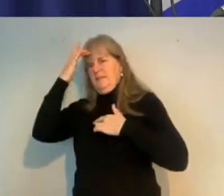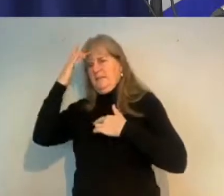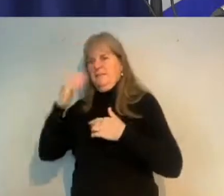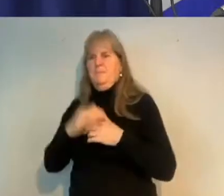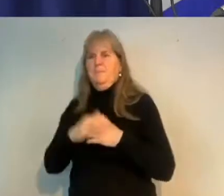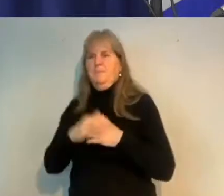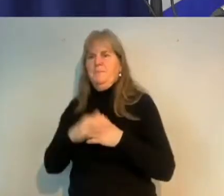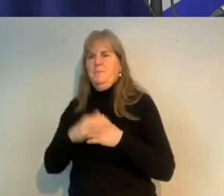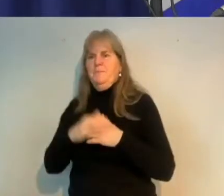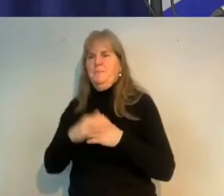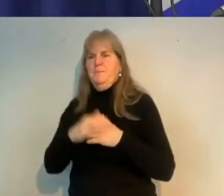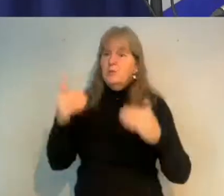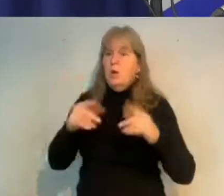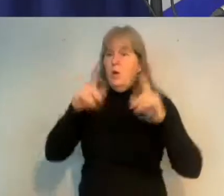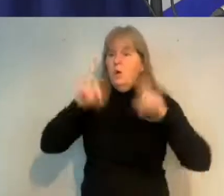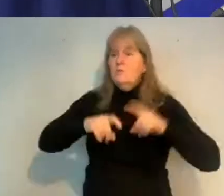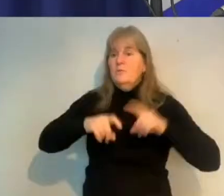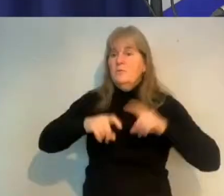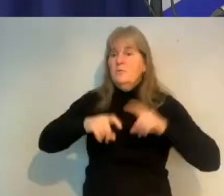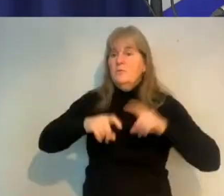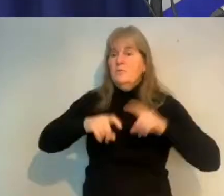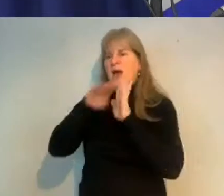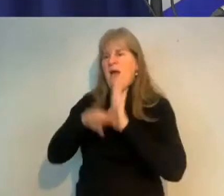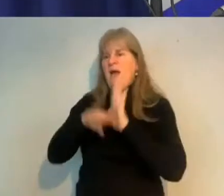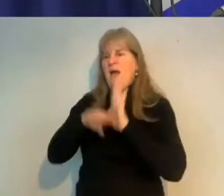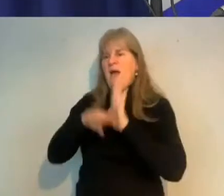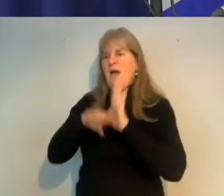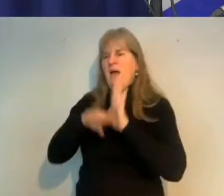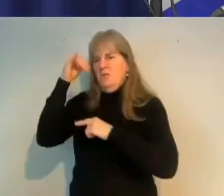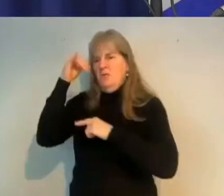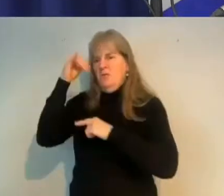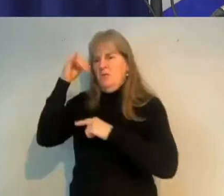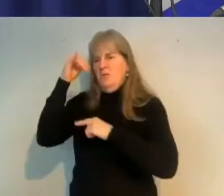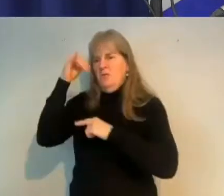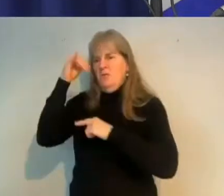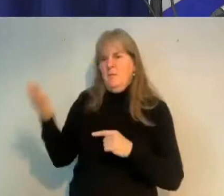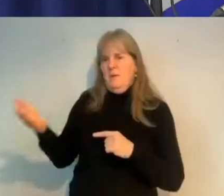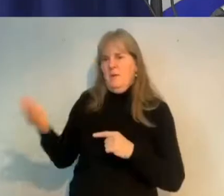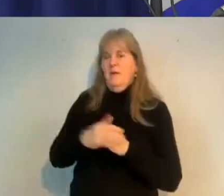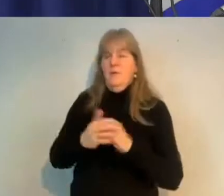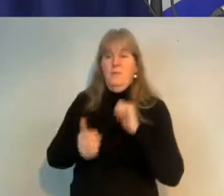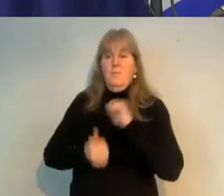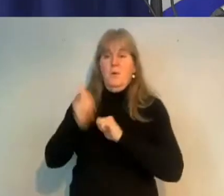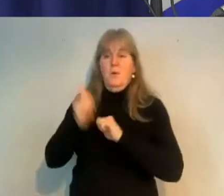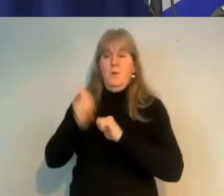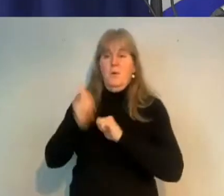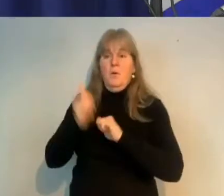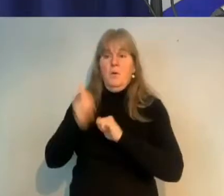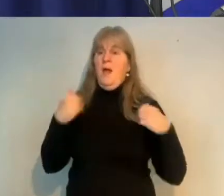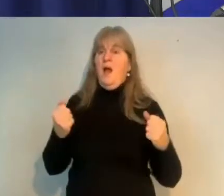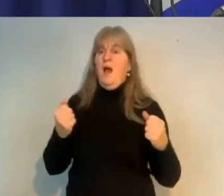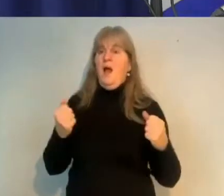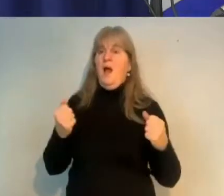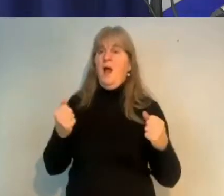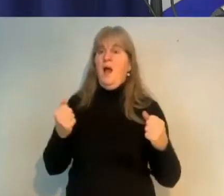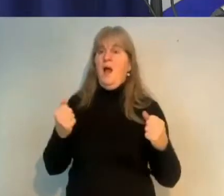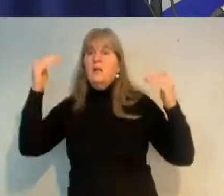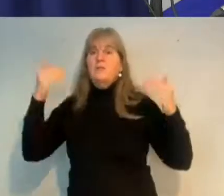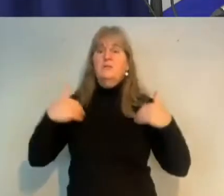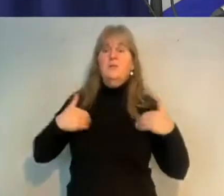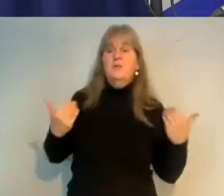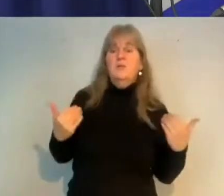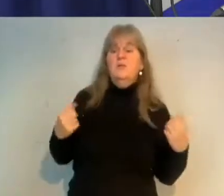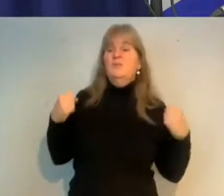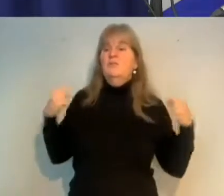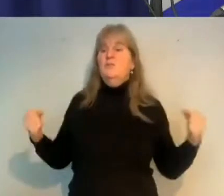be found on yukon.ca soon. Most people, healthy adults and youth with strong immune systems that have been trained